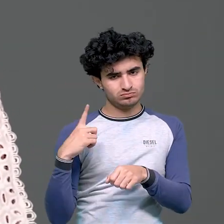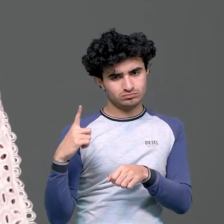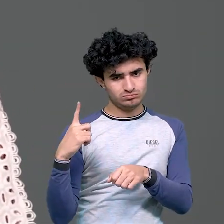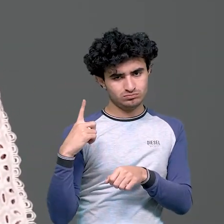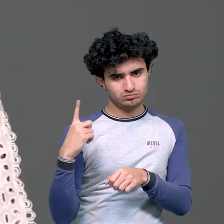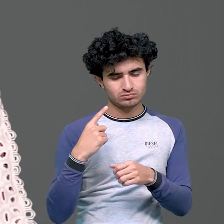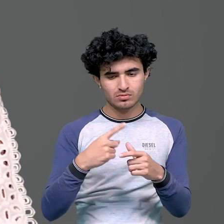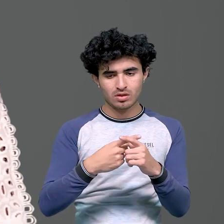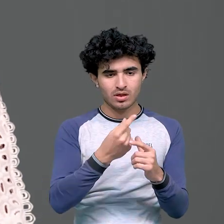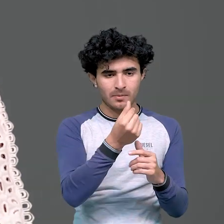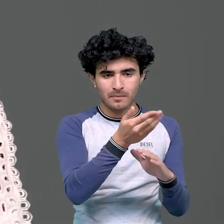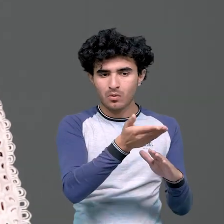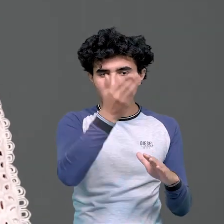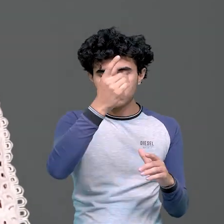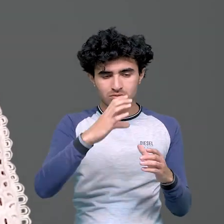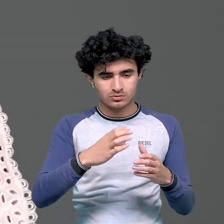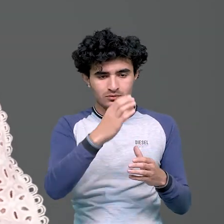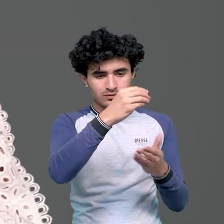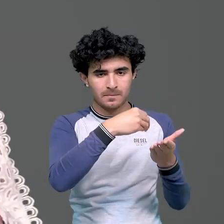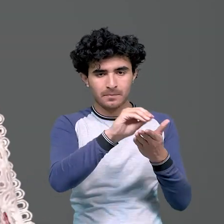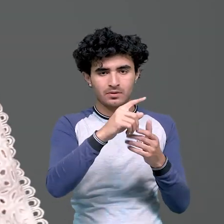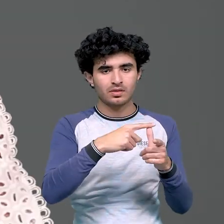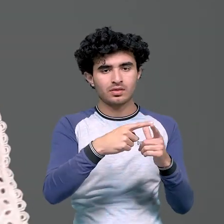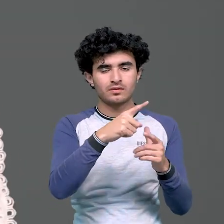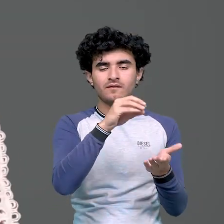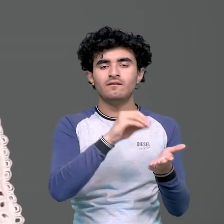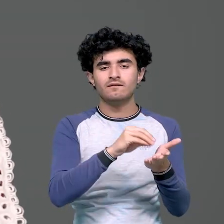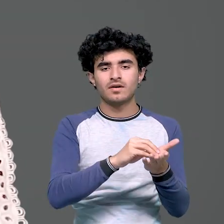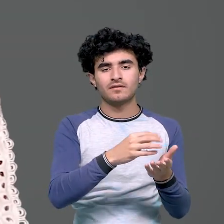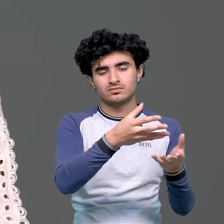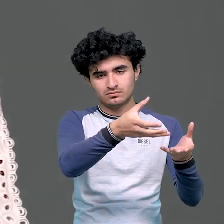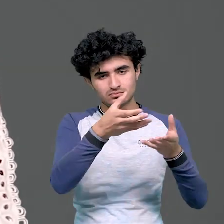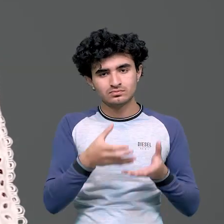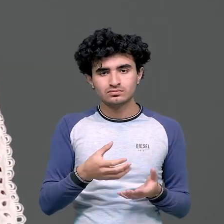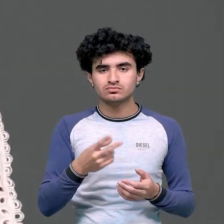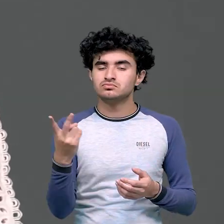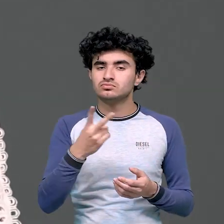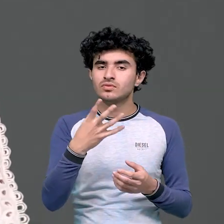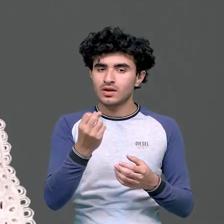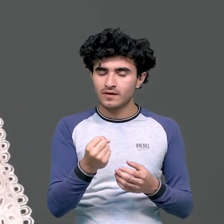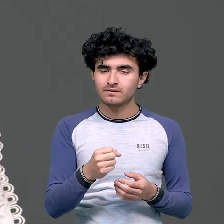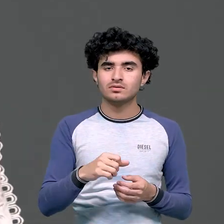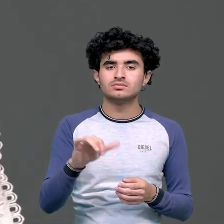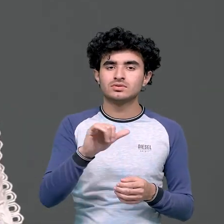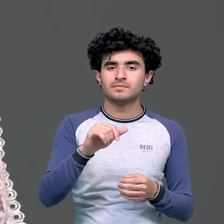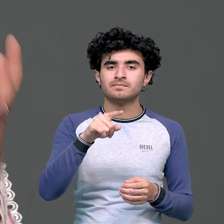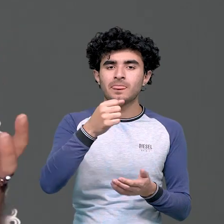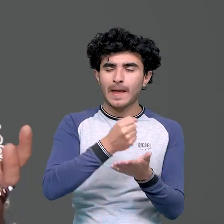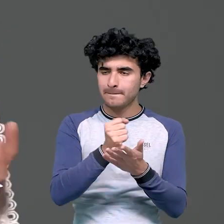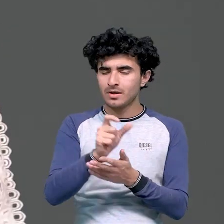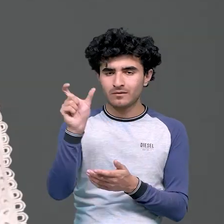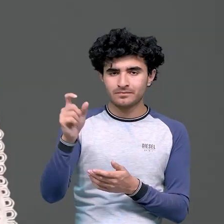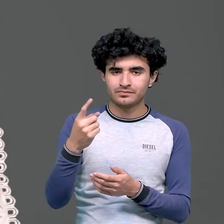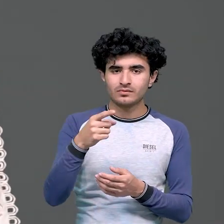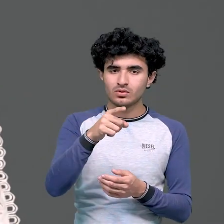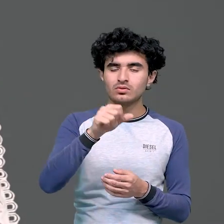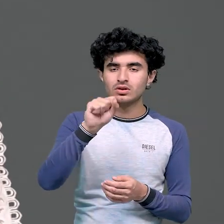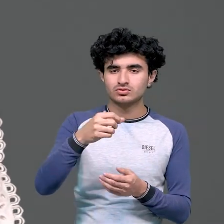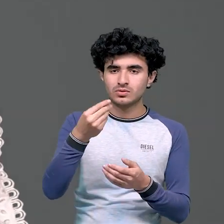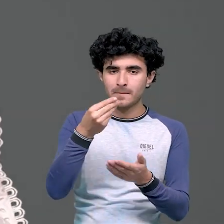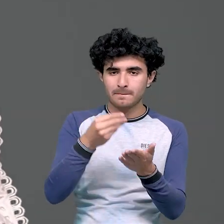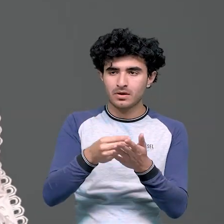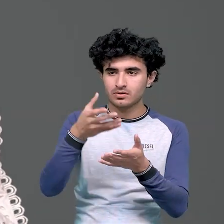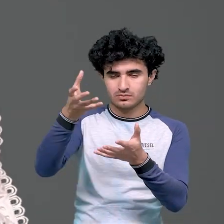of cryptocurrency. And there are different ways you can even make money, like, you know how a bank pays interest to